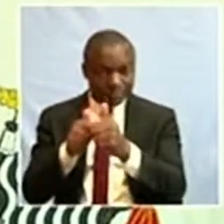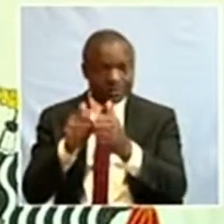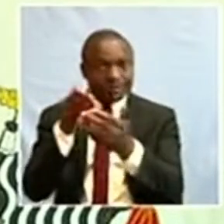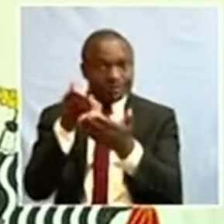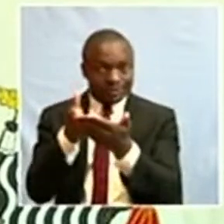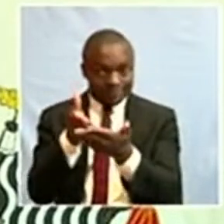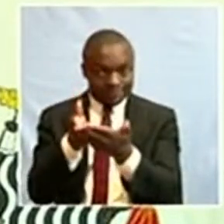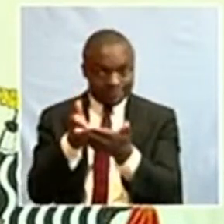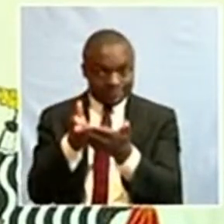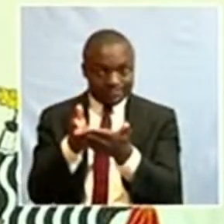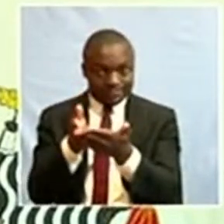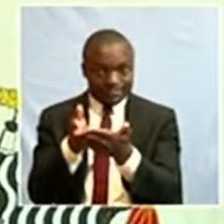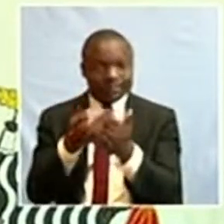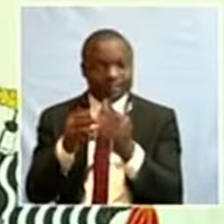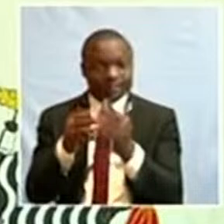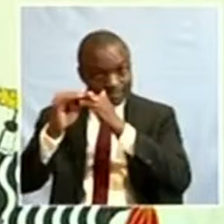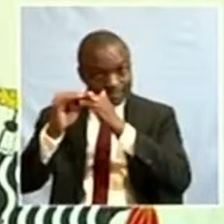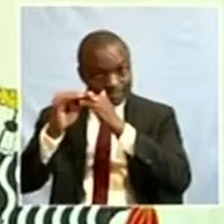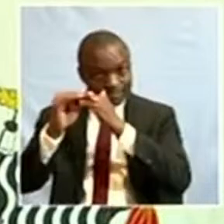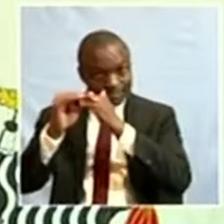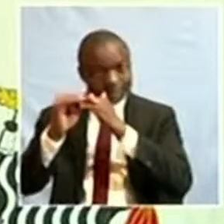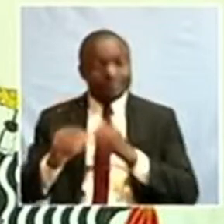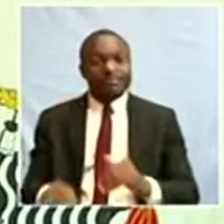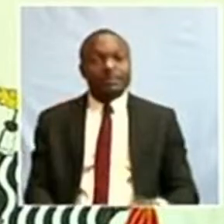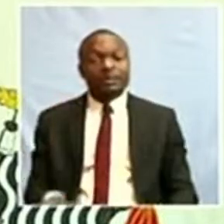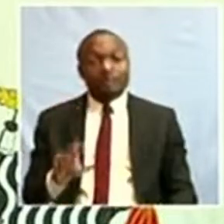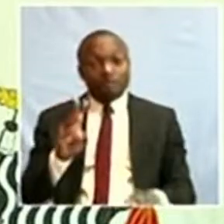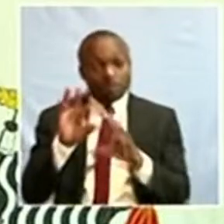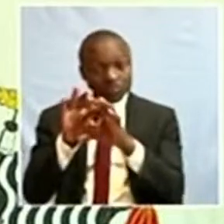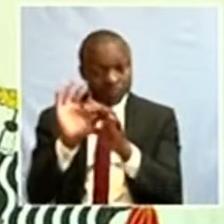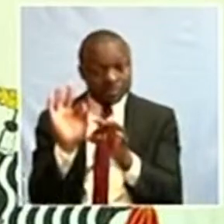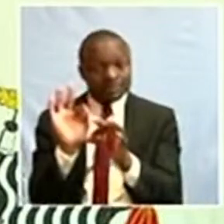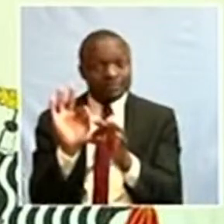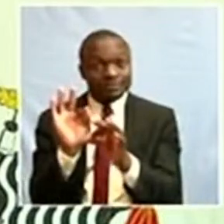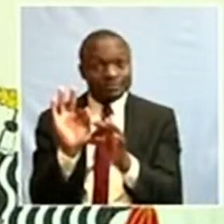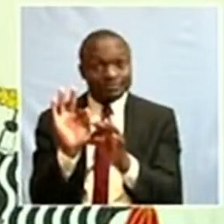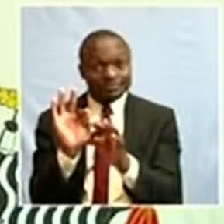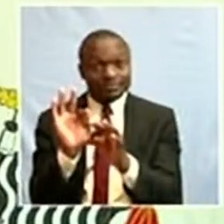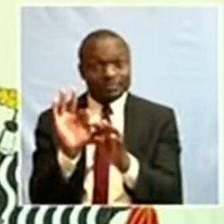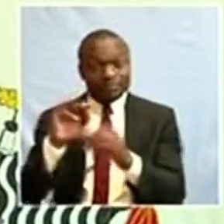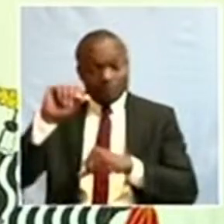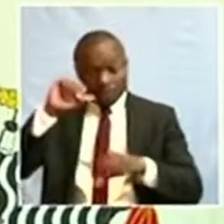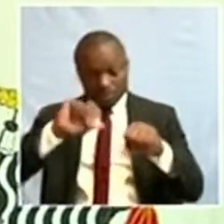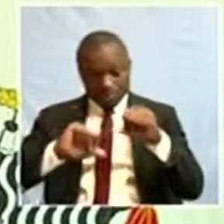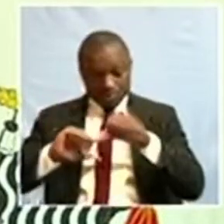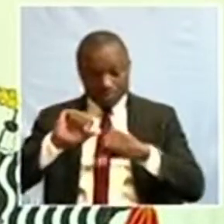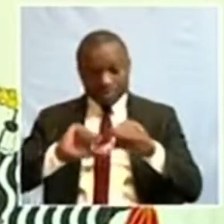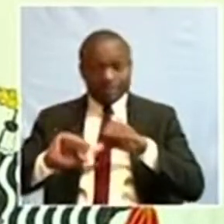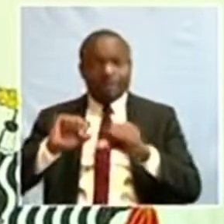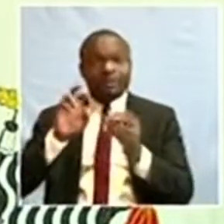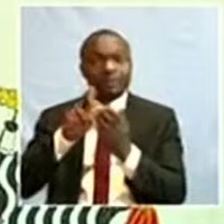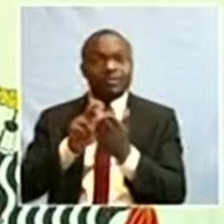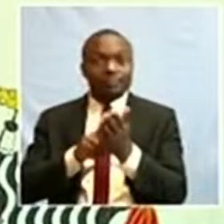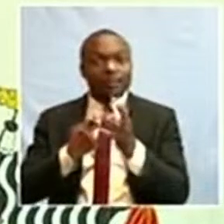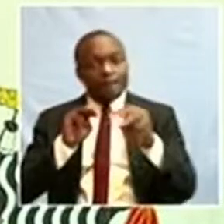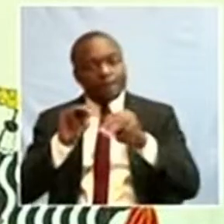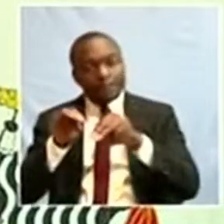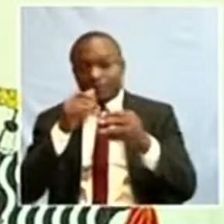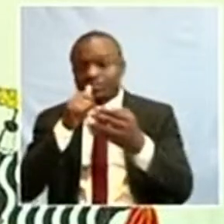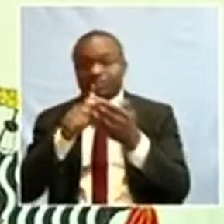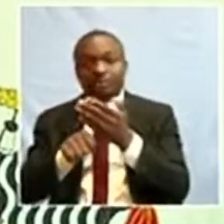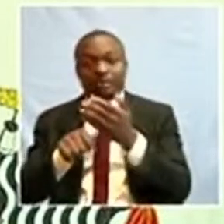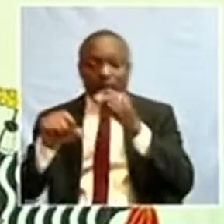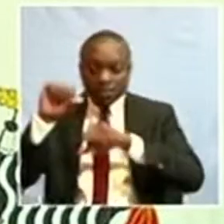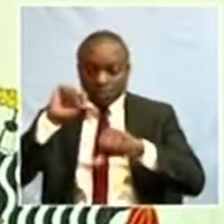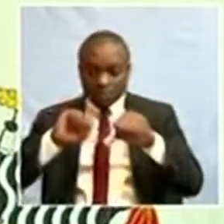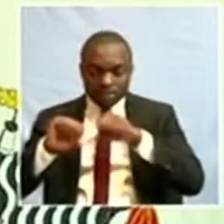is the stage where you find the audit reports, the management letters, the audit